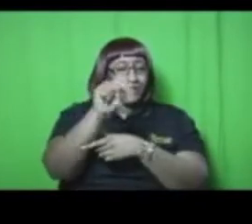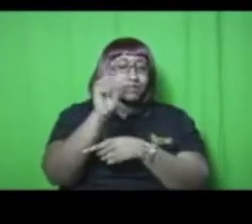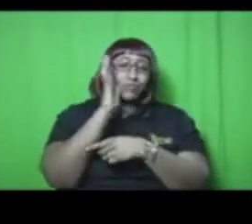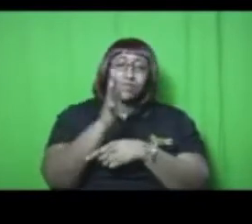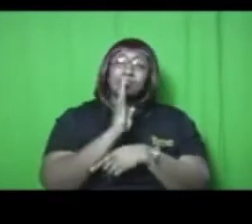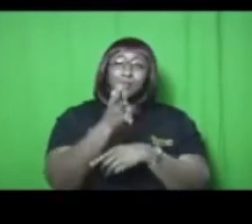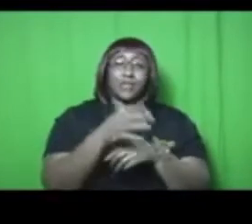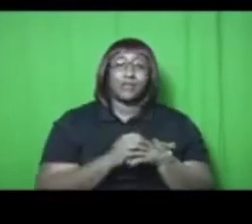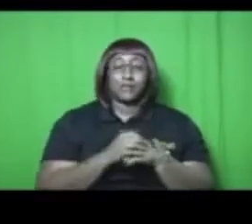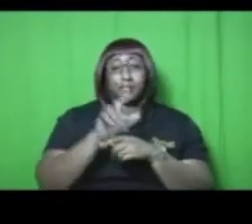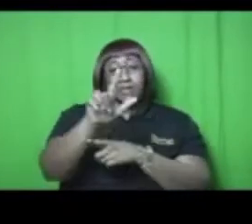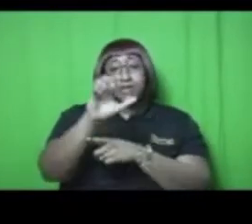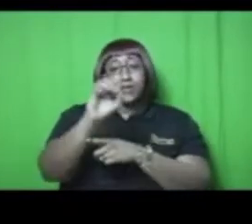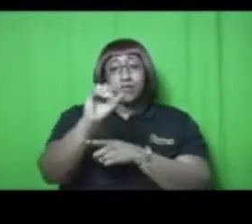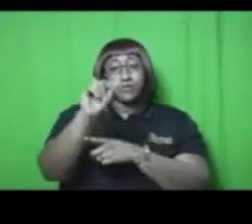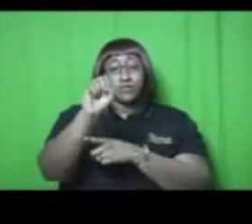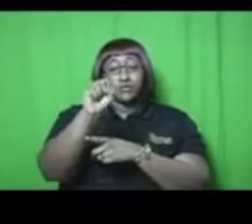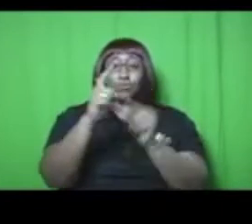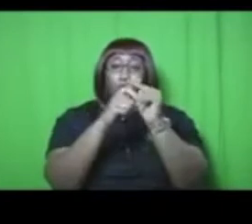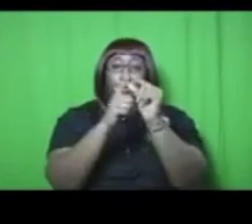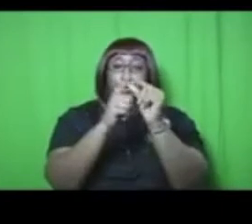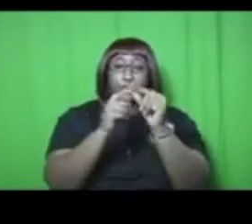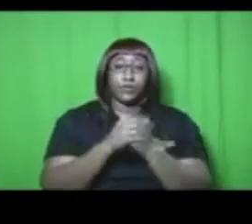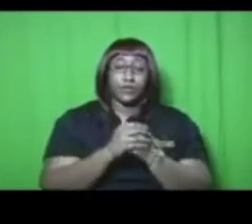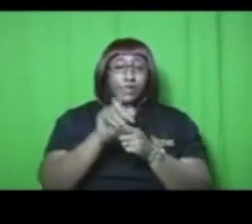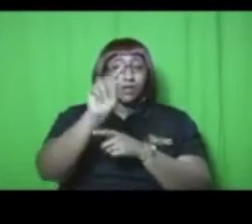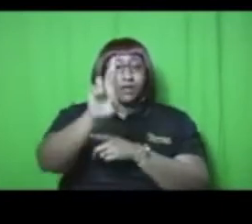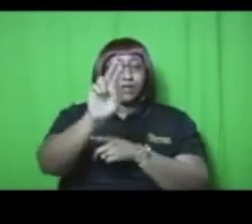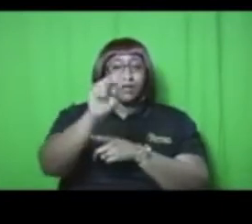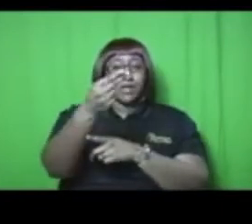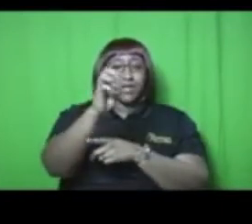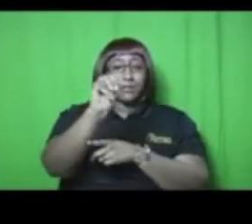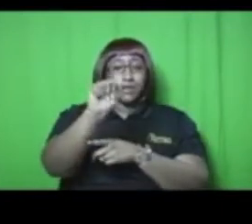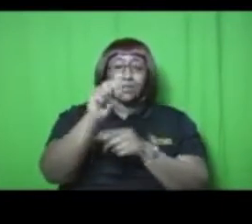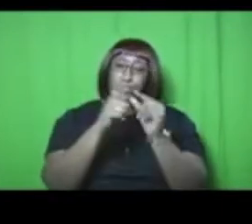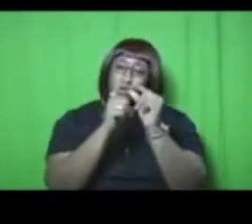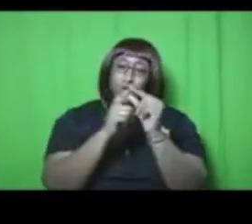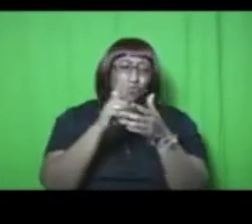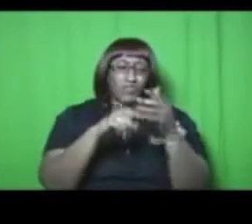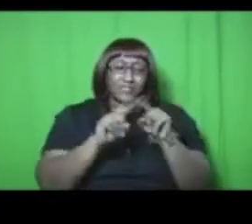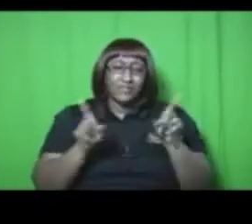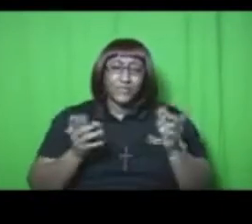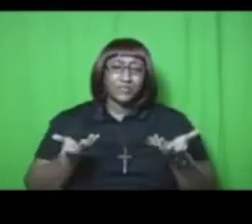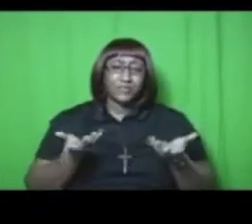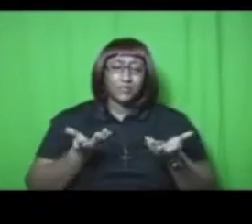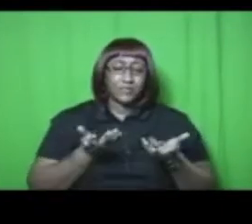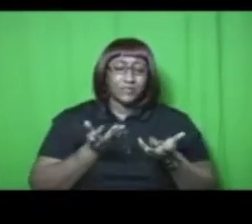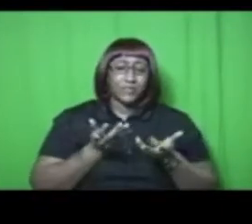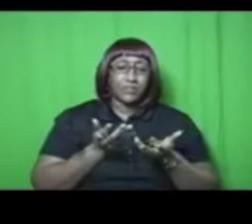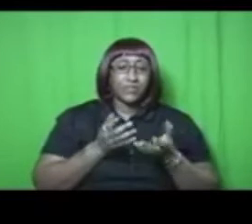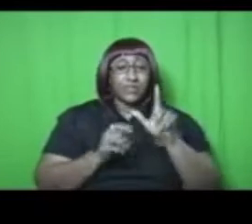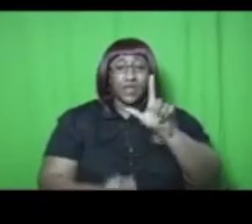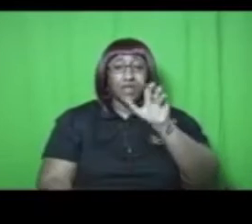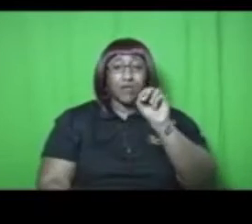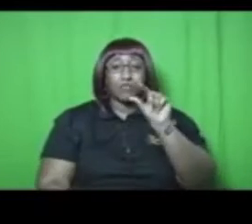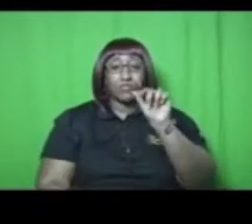That's called the Logos word and the Rhema word. Well, you say, preacher, what's the difference? The Logos